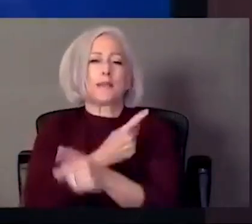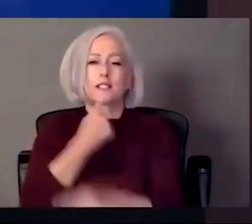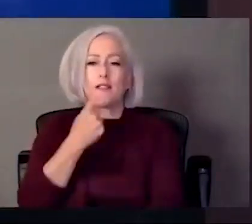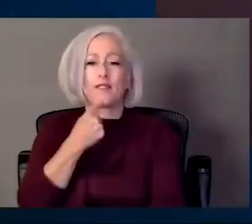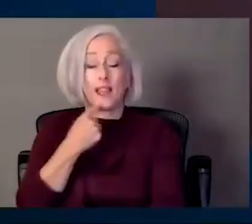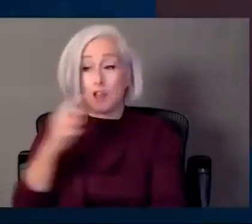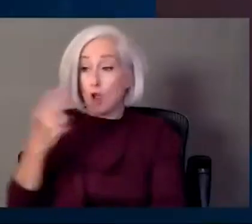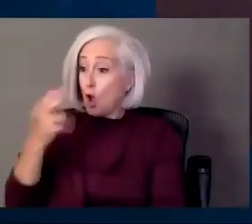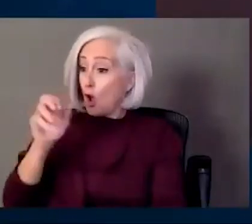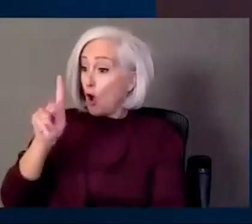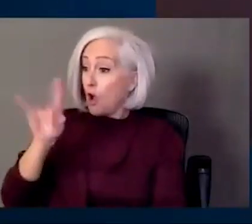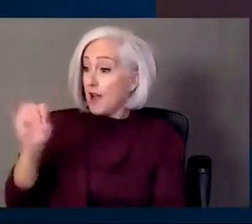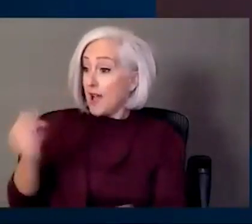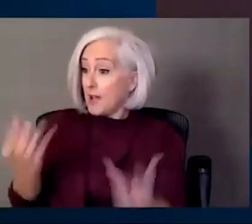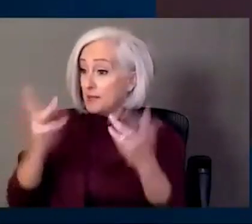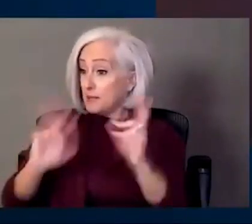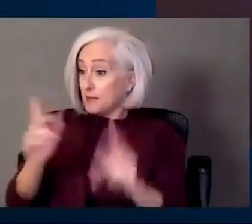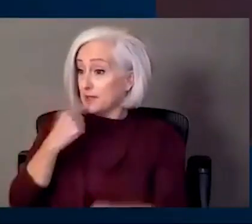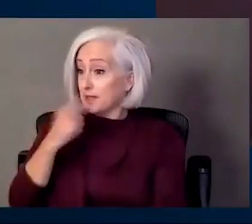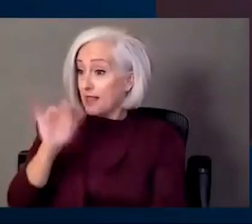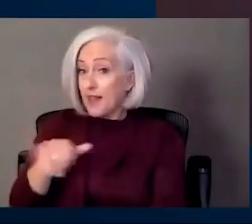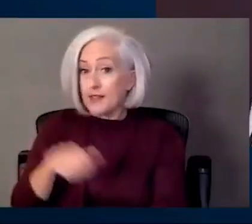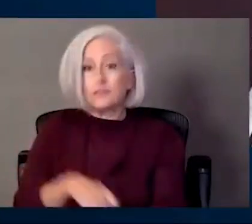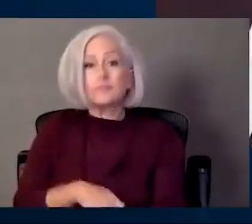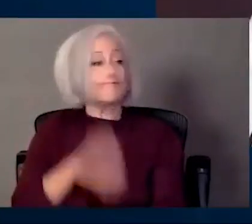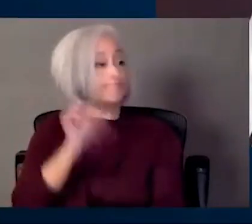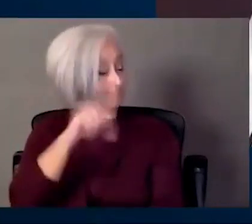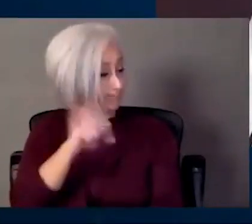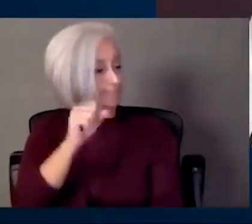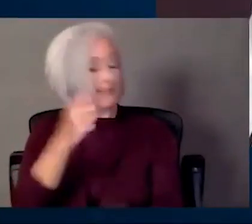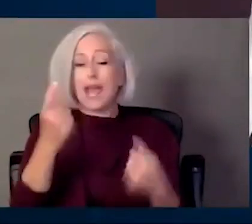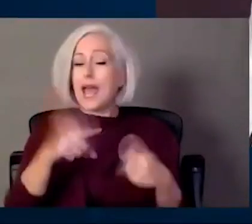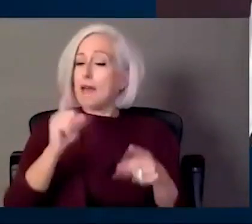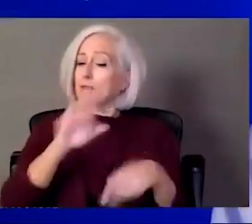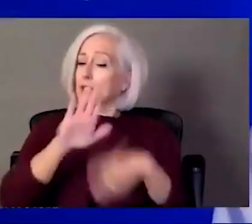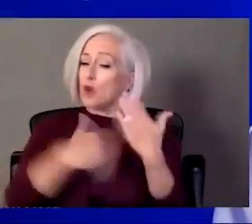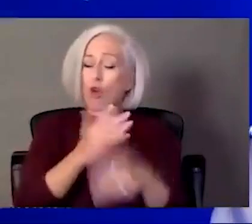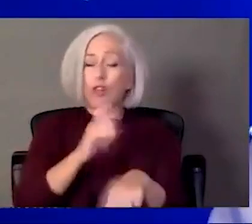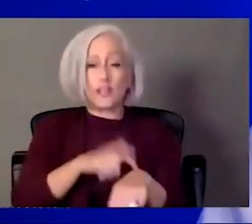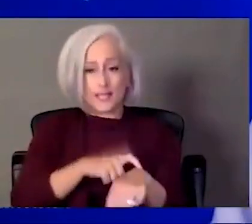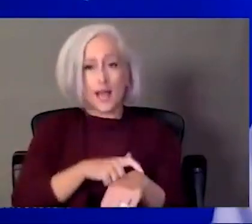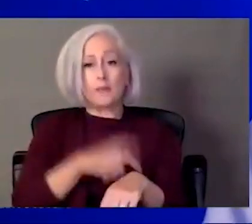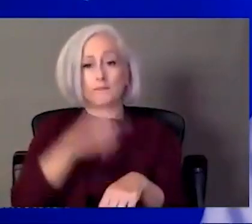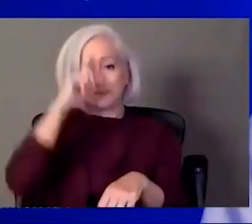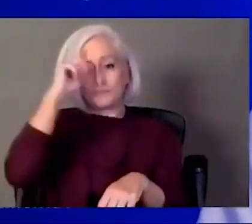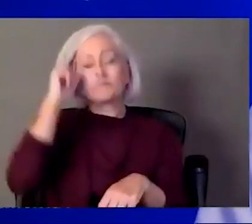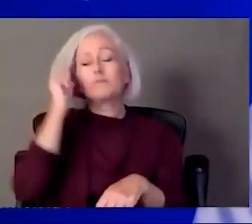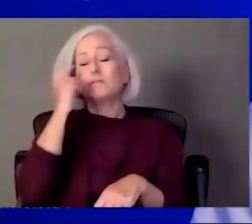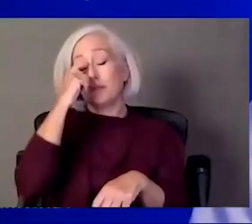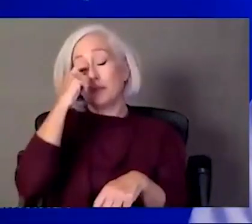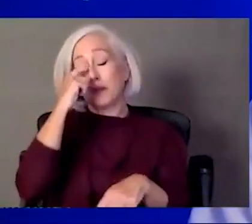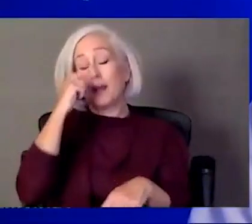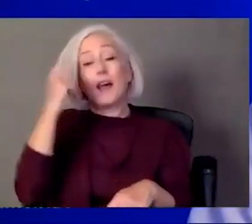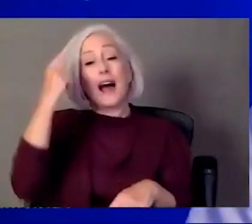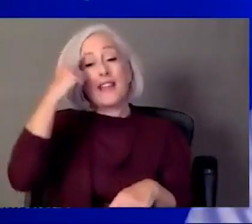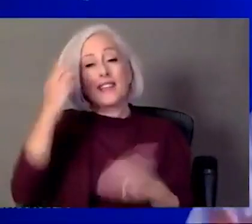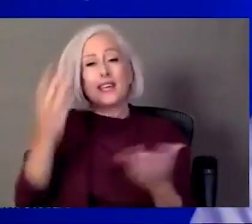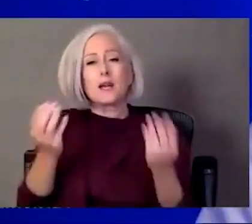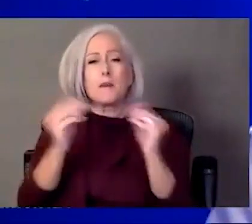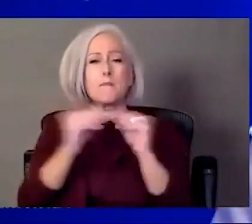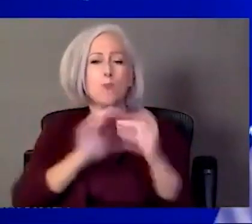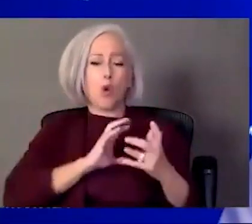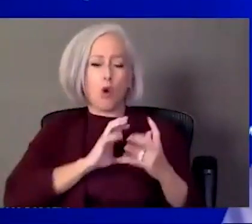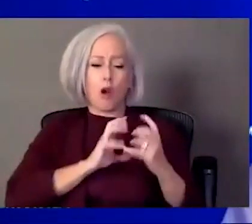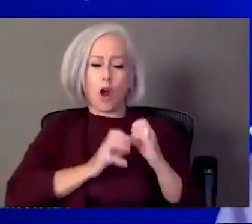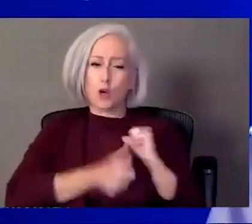you see? I should have been vaccinated. Yeah, I mean, it happens all the time. I think more heartbreaking was a nursing